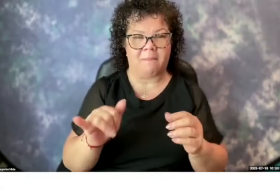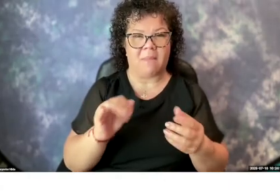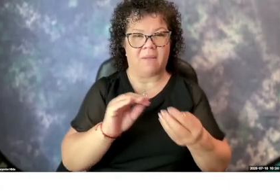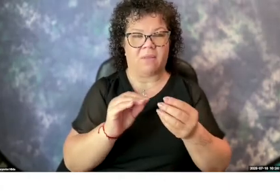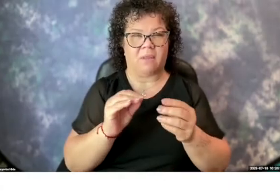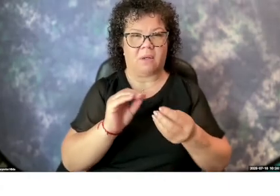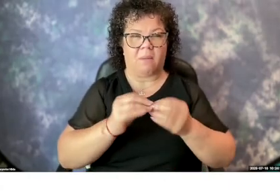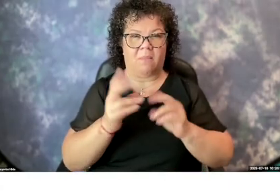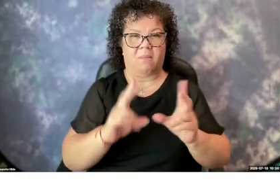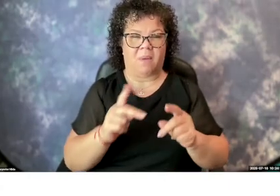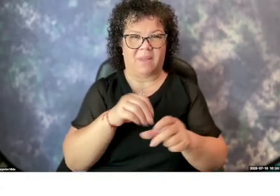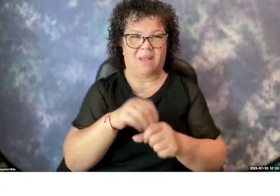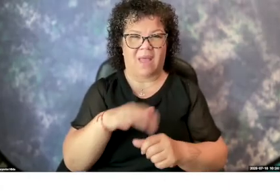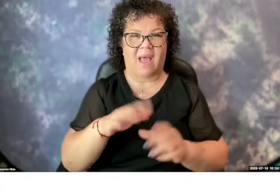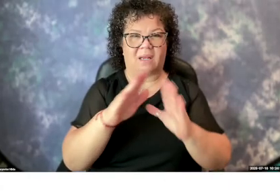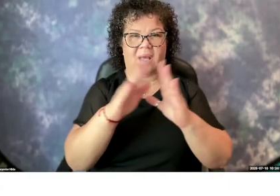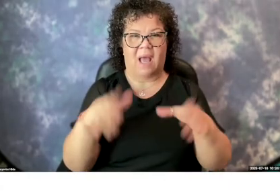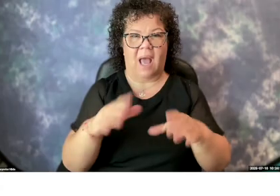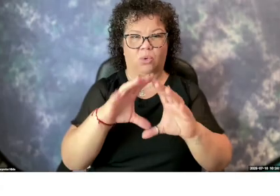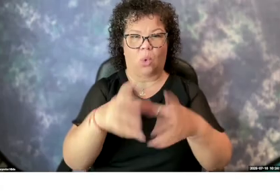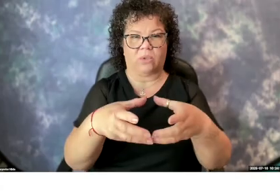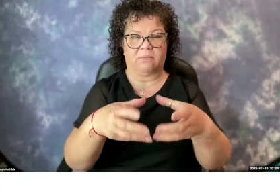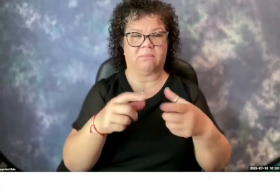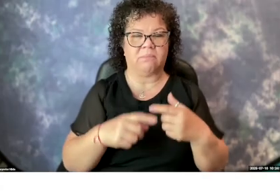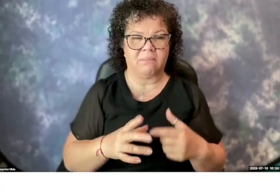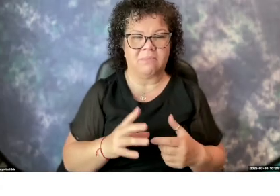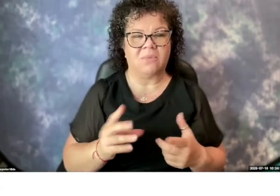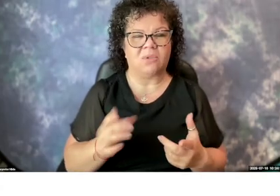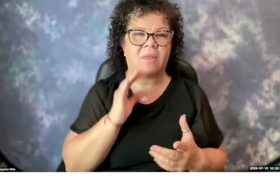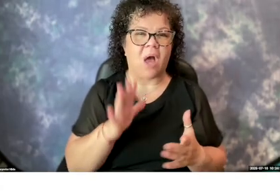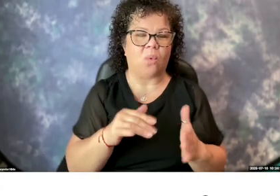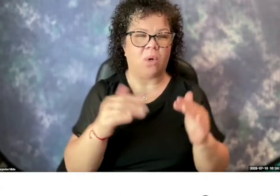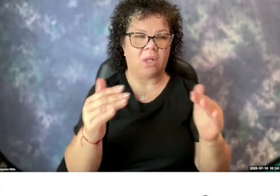adjustment. So that lowers that affordability threshold.